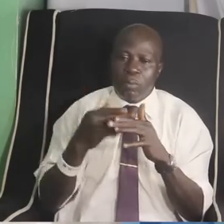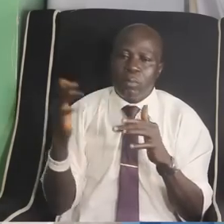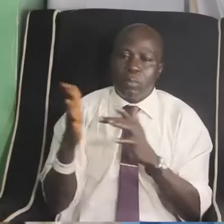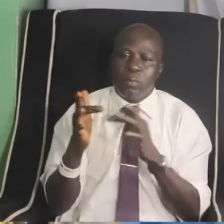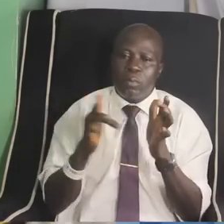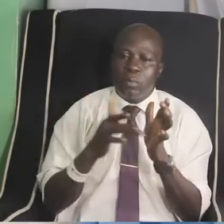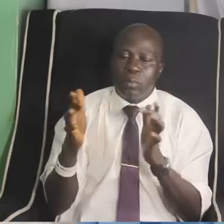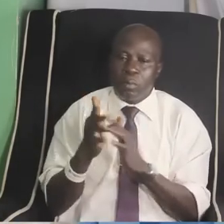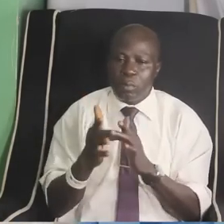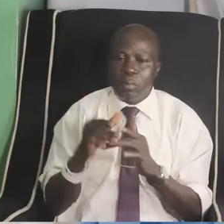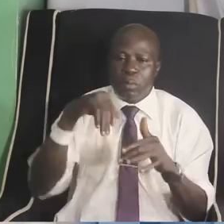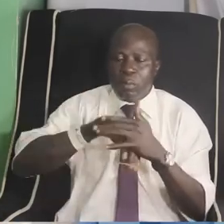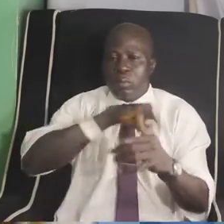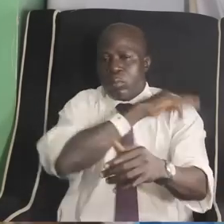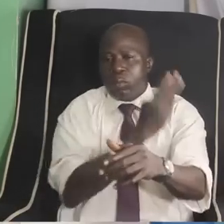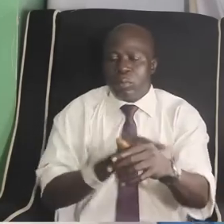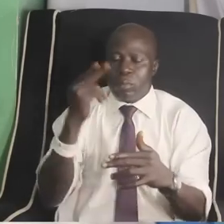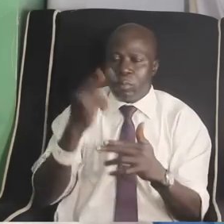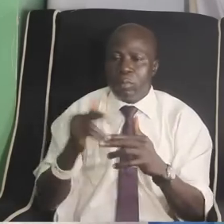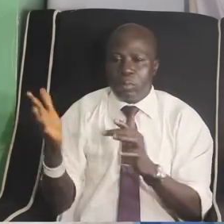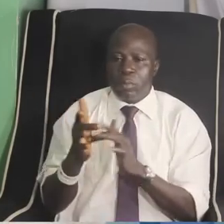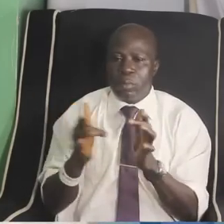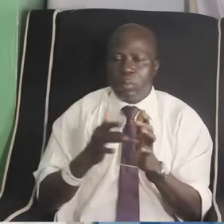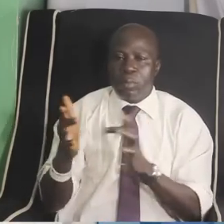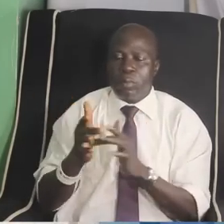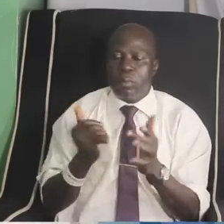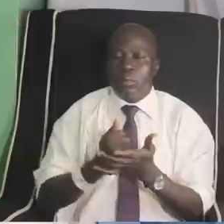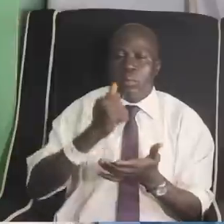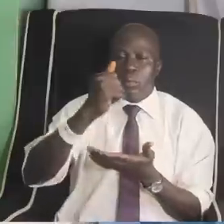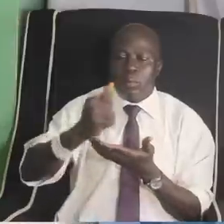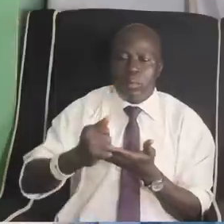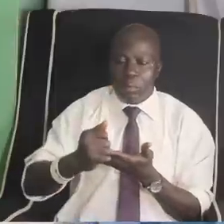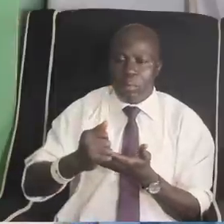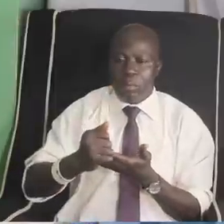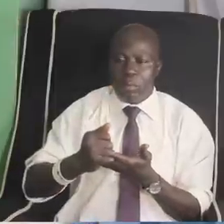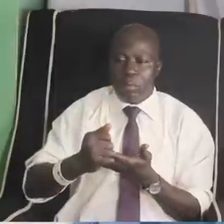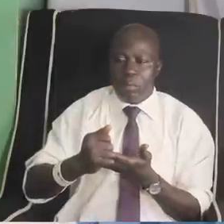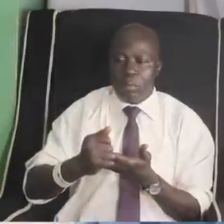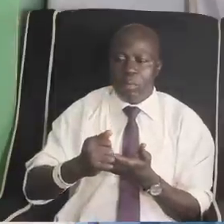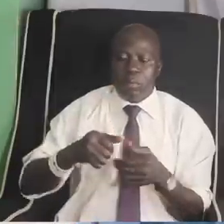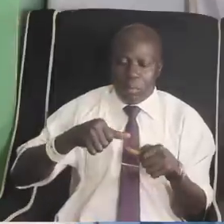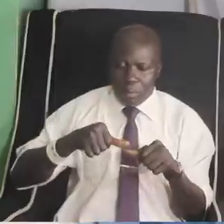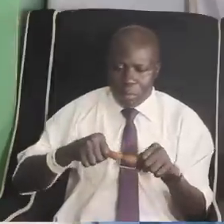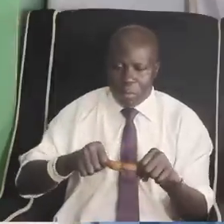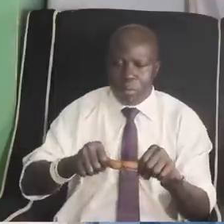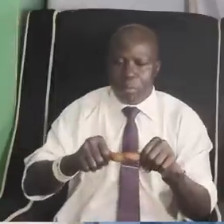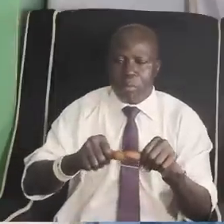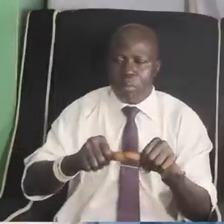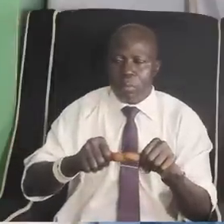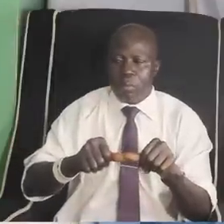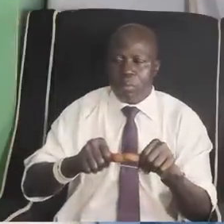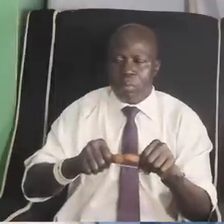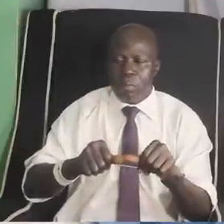name of Jesus. Emma unda bauta ha. In the mighty name of Jesus. Moni eniyan ma sin oloru kon je. Amen. Serve you in Jesus. O te swaju pe. He proceed.